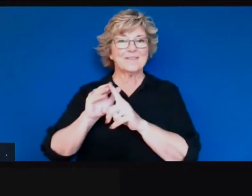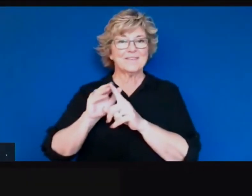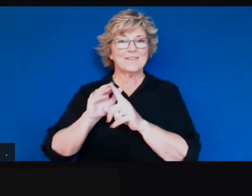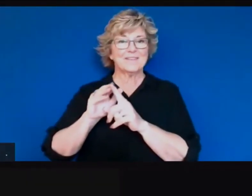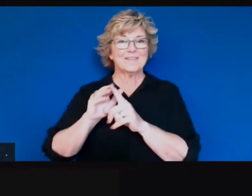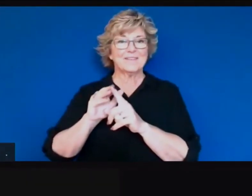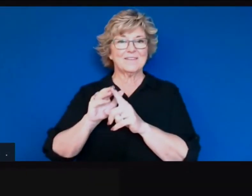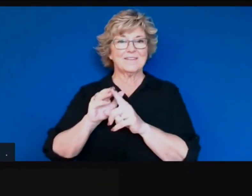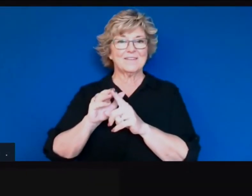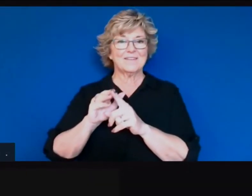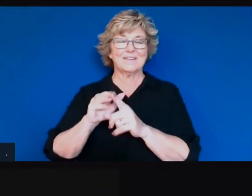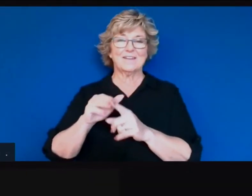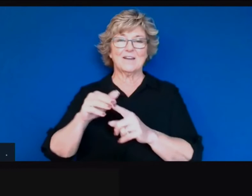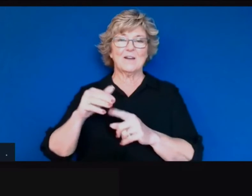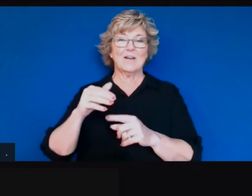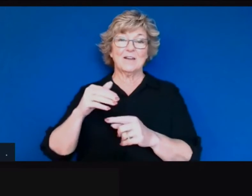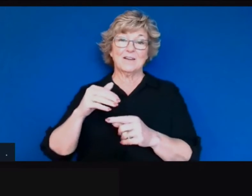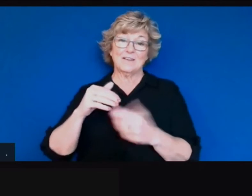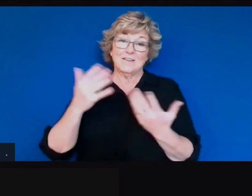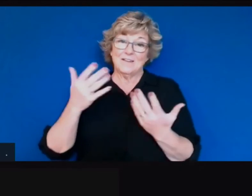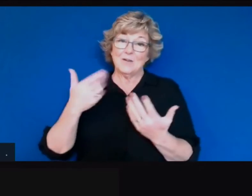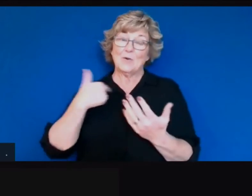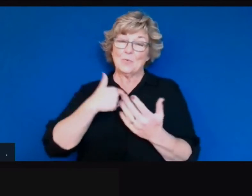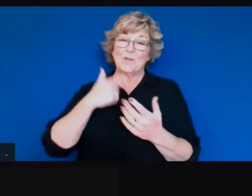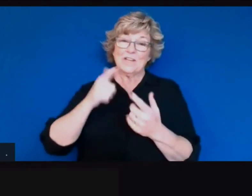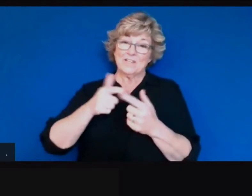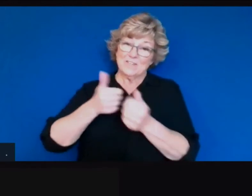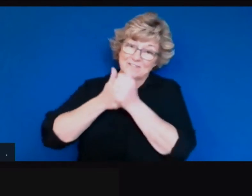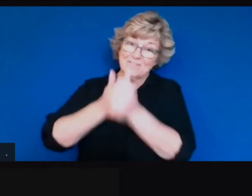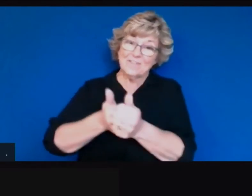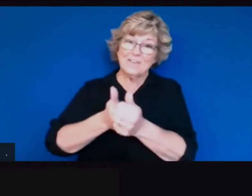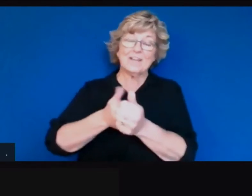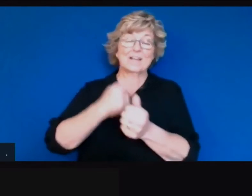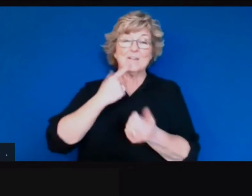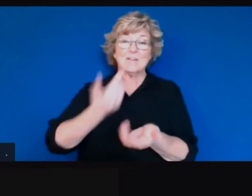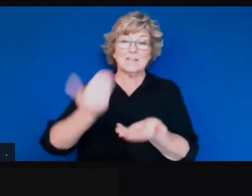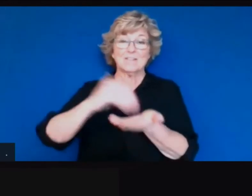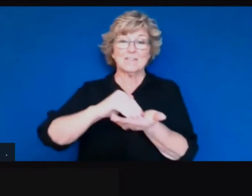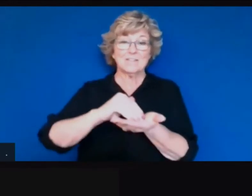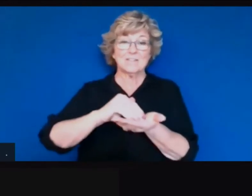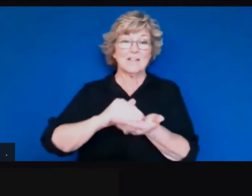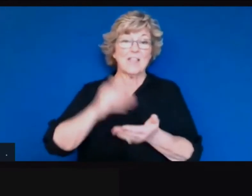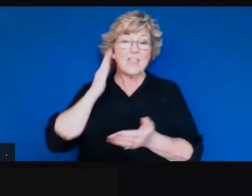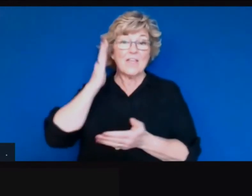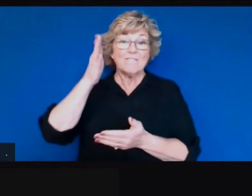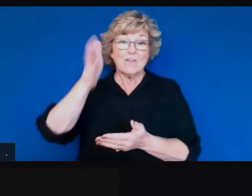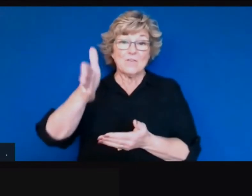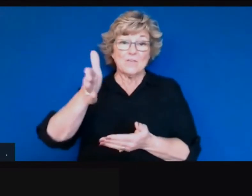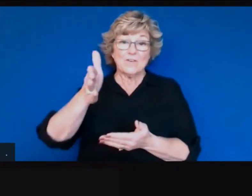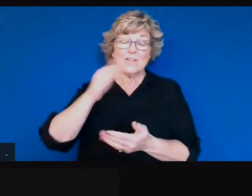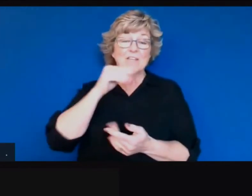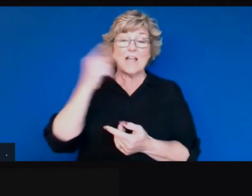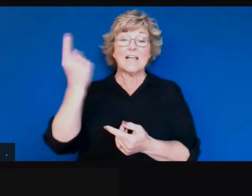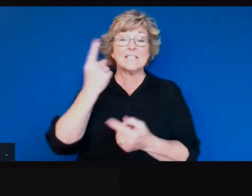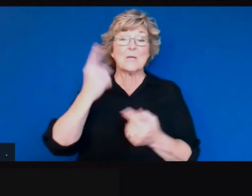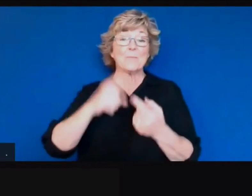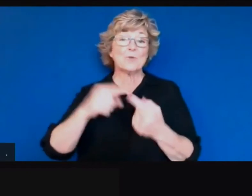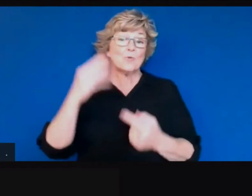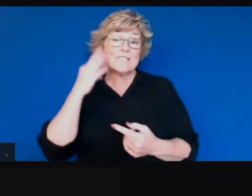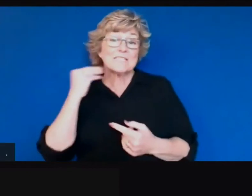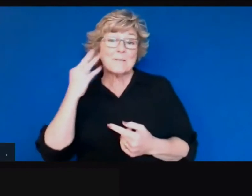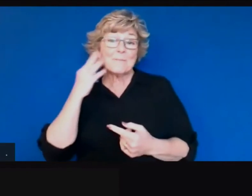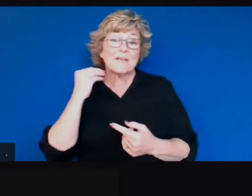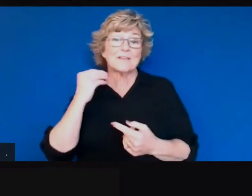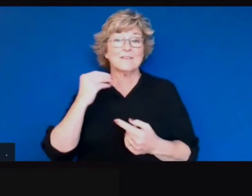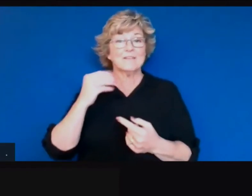not victims of fate. And I say this often, I'll repeat it. The future is not just something to experience, it's something